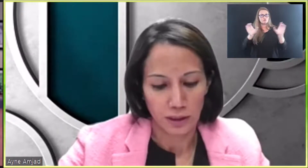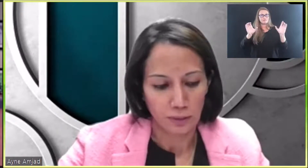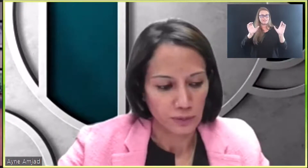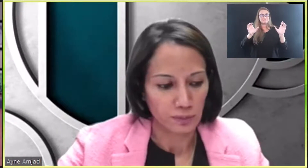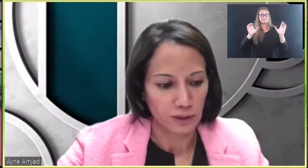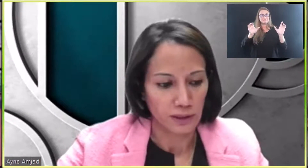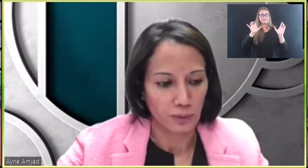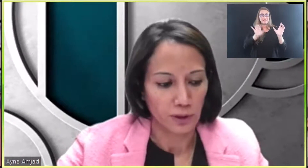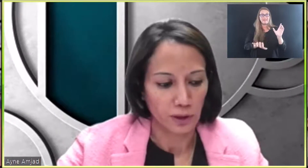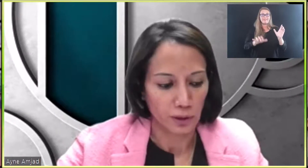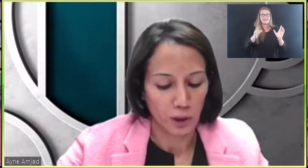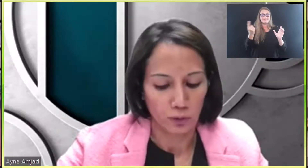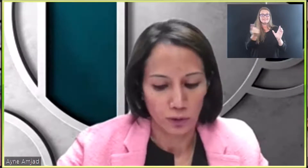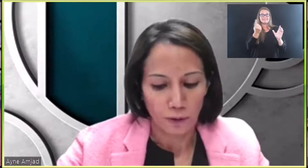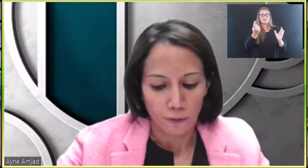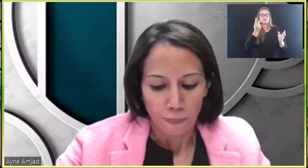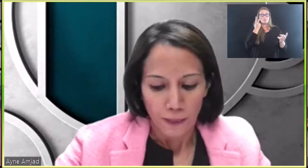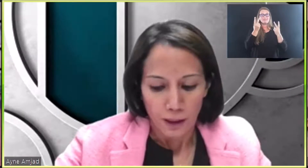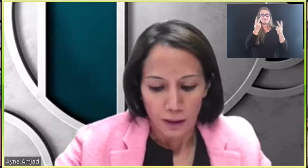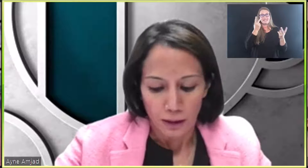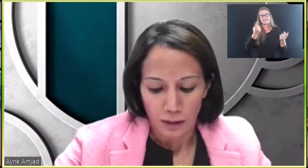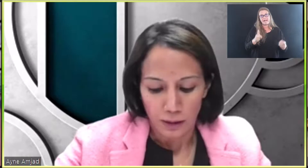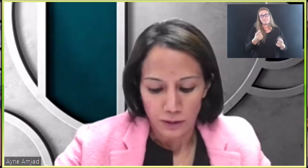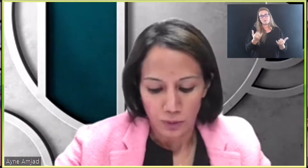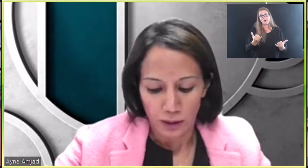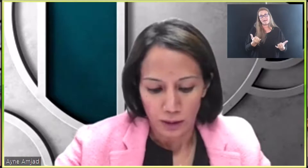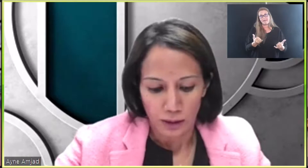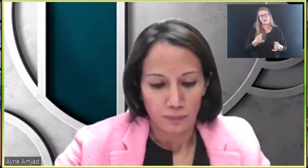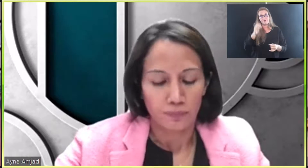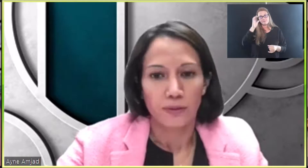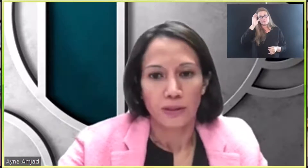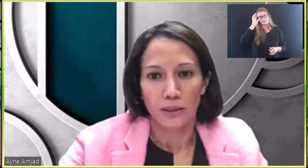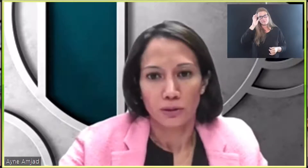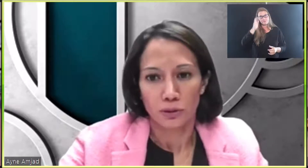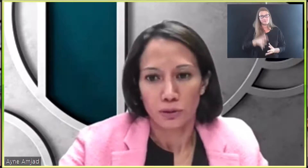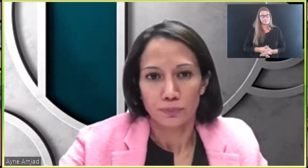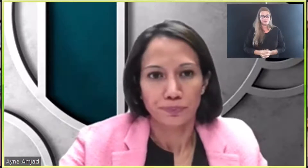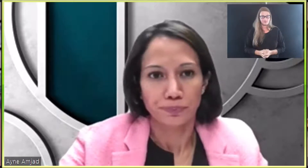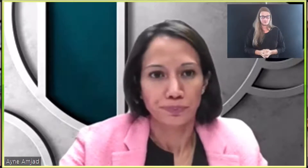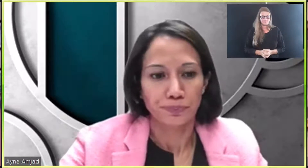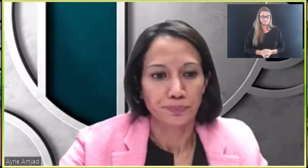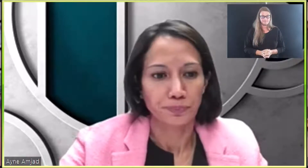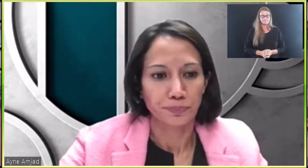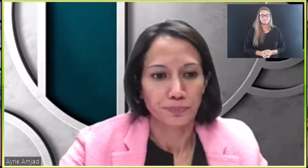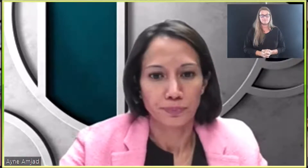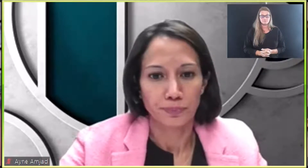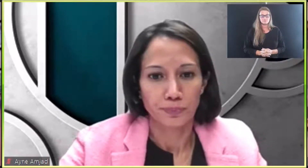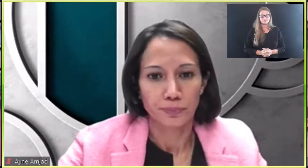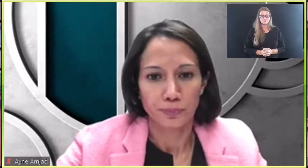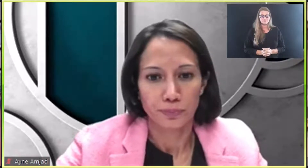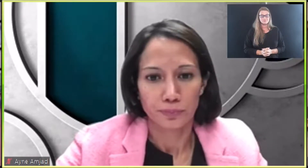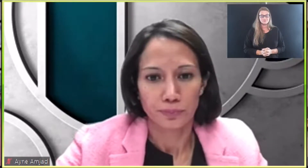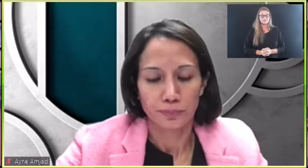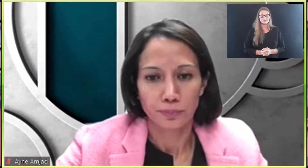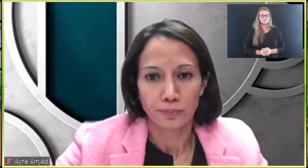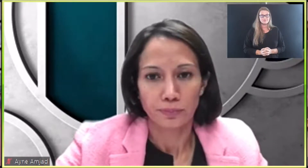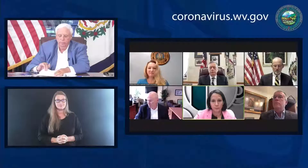is something that we are going over as well. Thank you, Jordan.